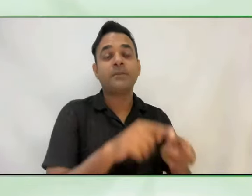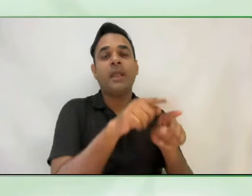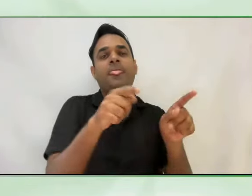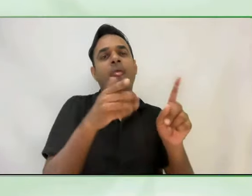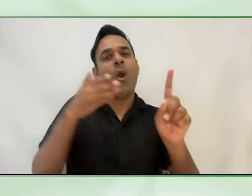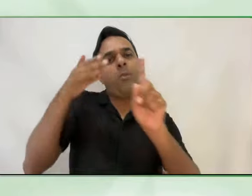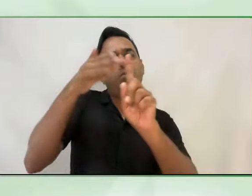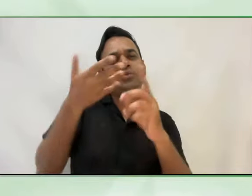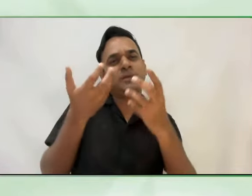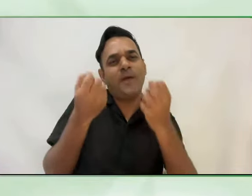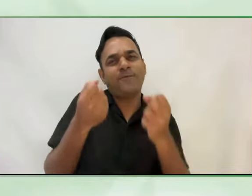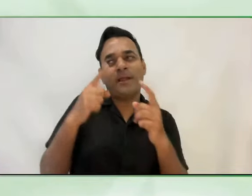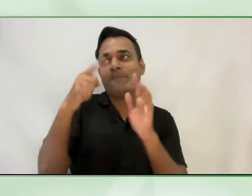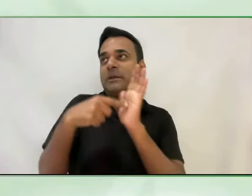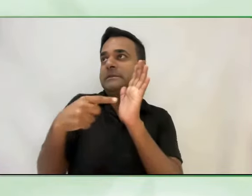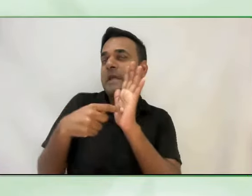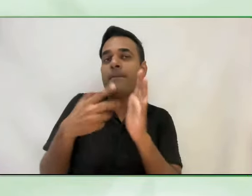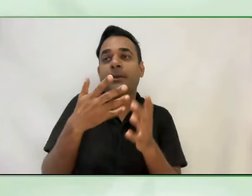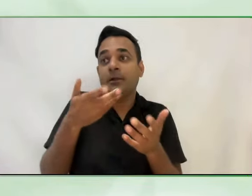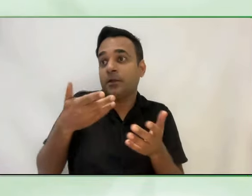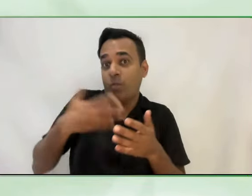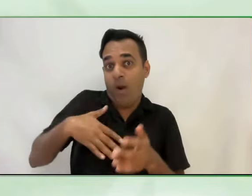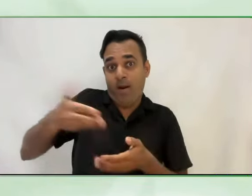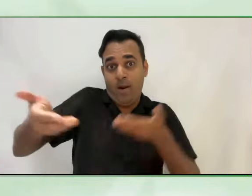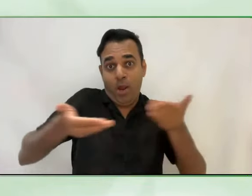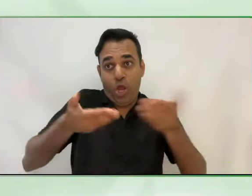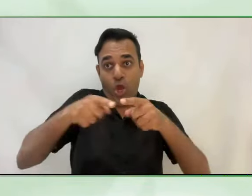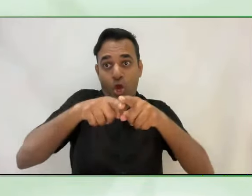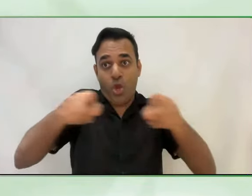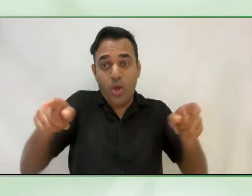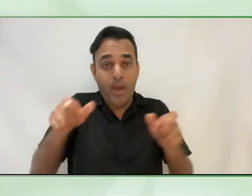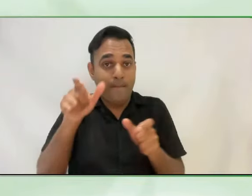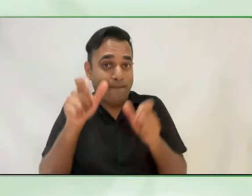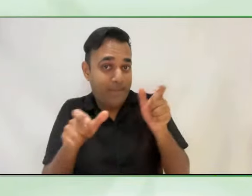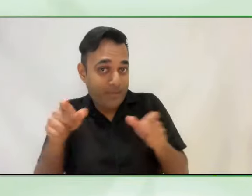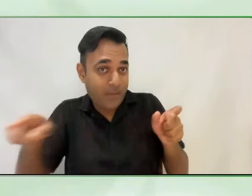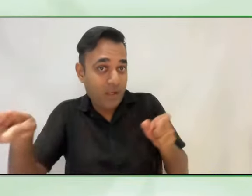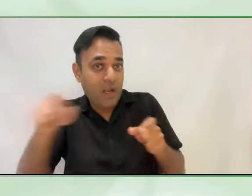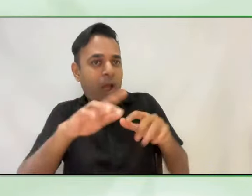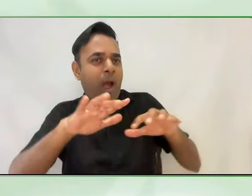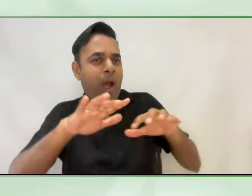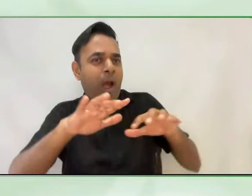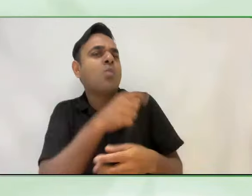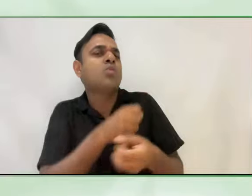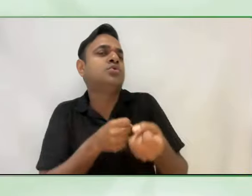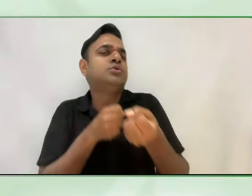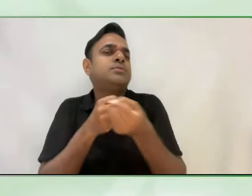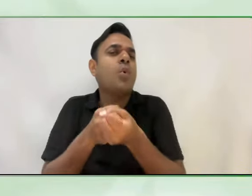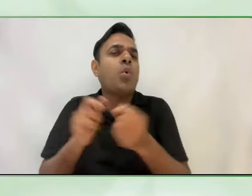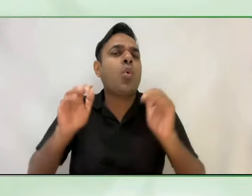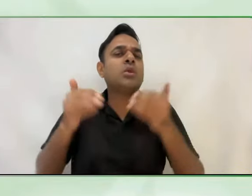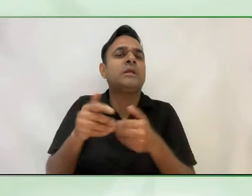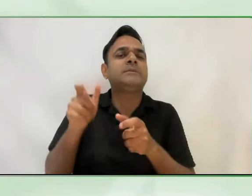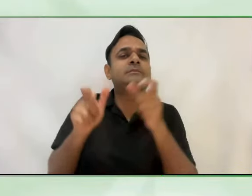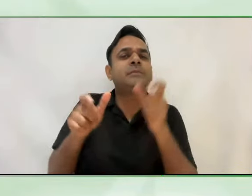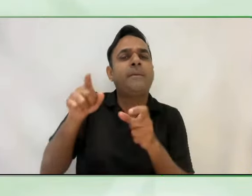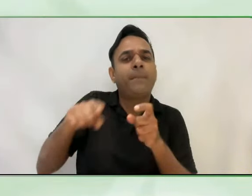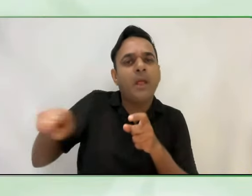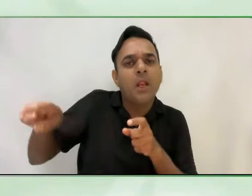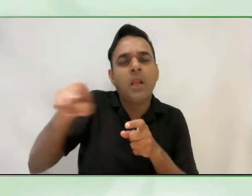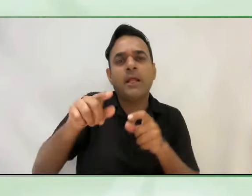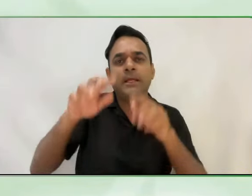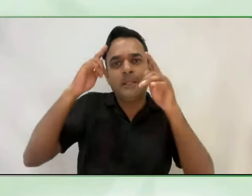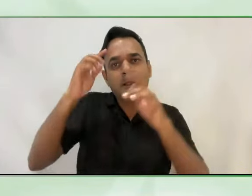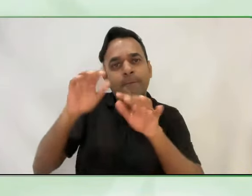we have evidence-based recommendations for where they can make improvements. So the idea is what we're trying to do for this index is really